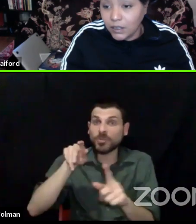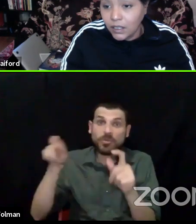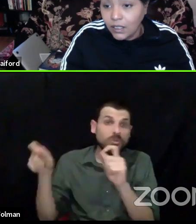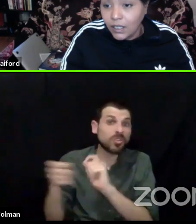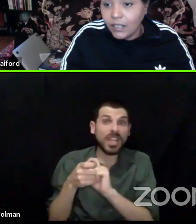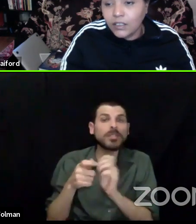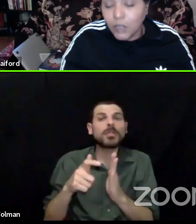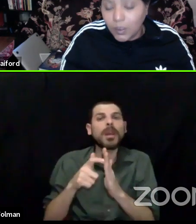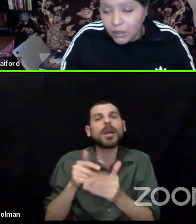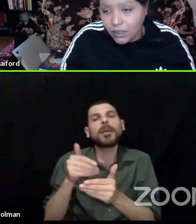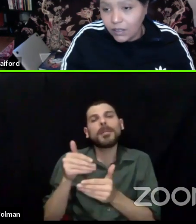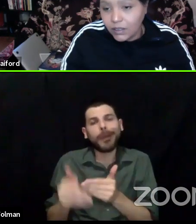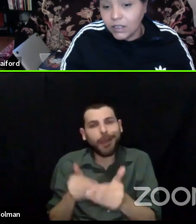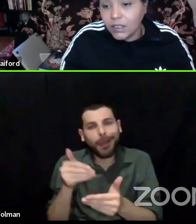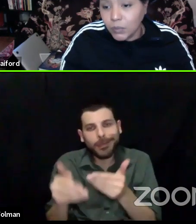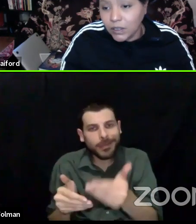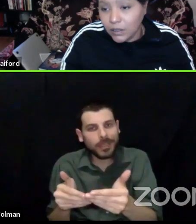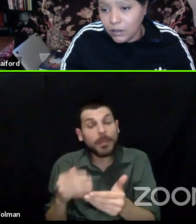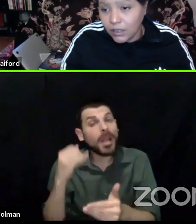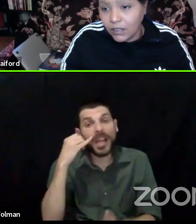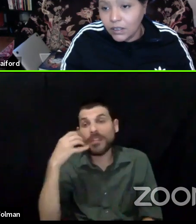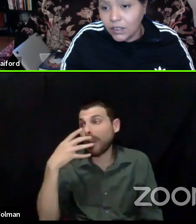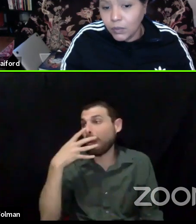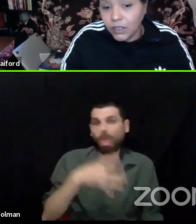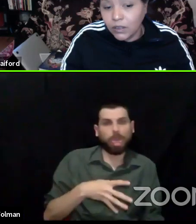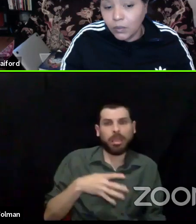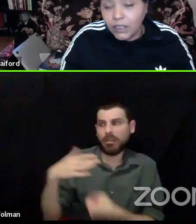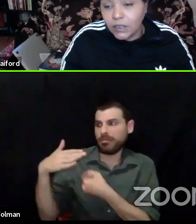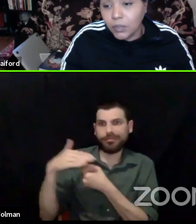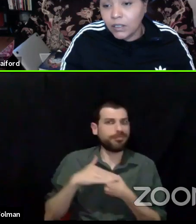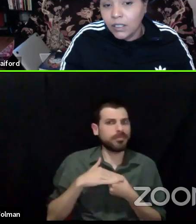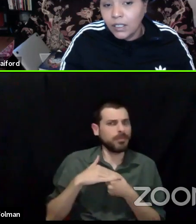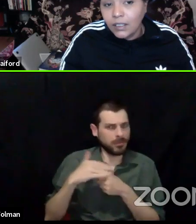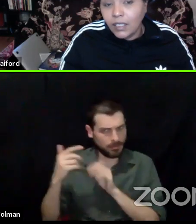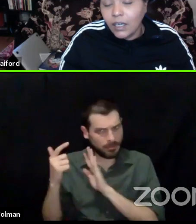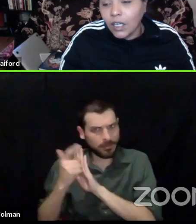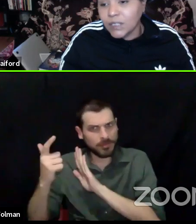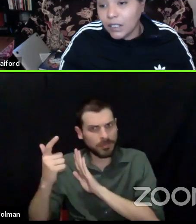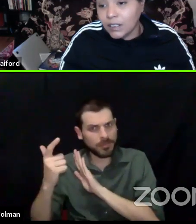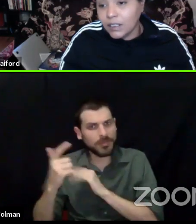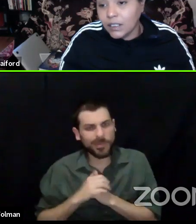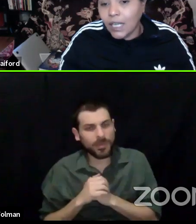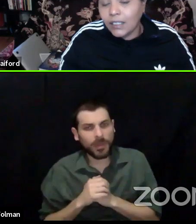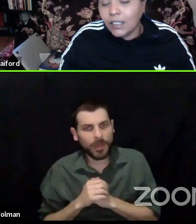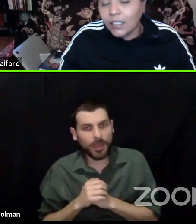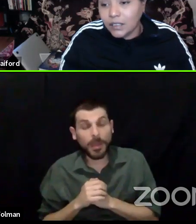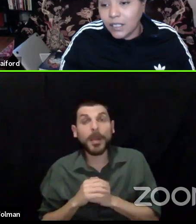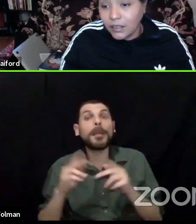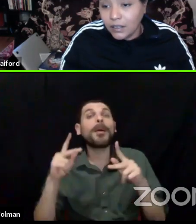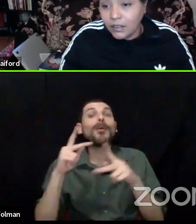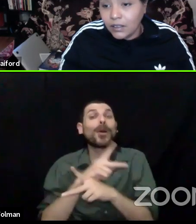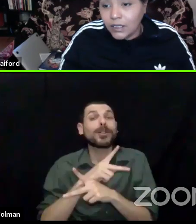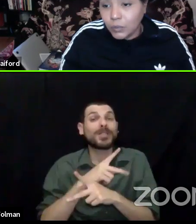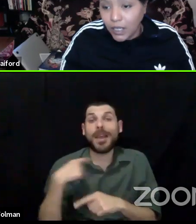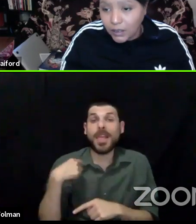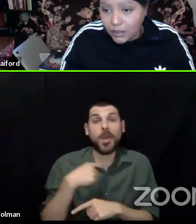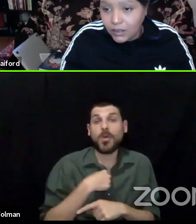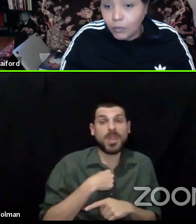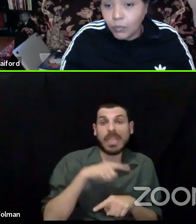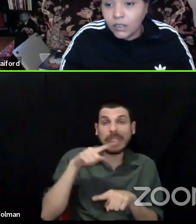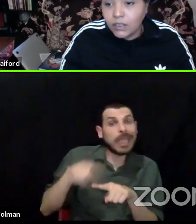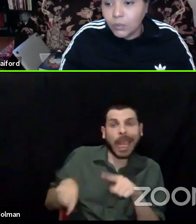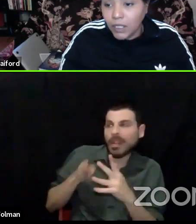negligence. And it's criminal negligence, it's political negligence. But the biggest part that harms us is not understanding this